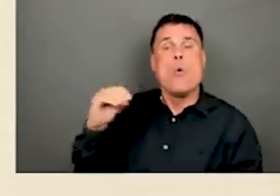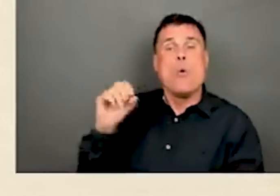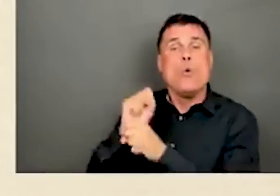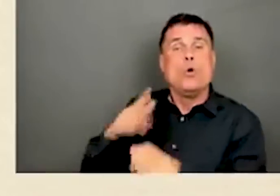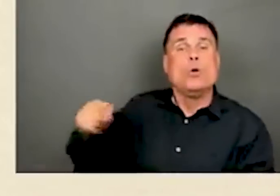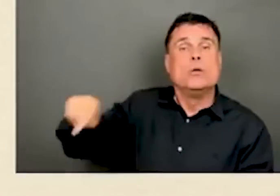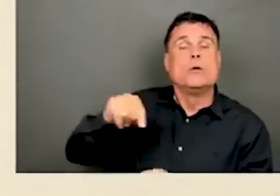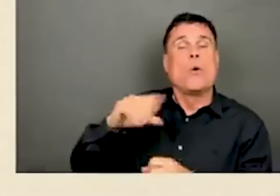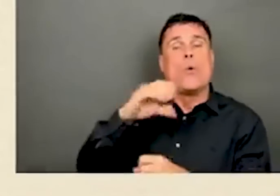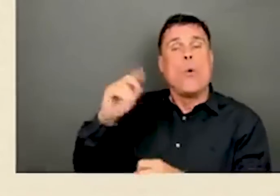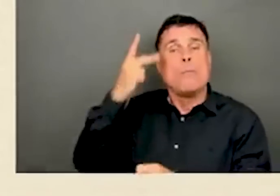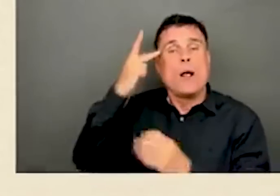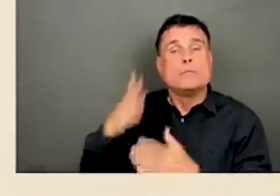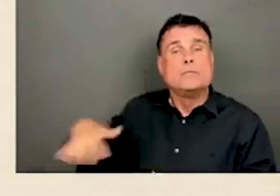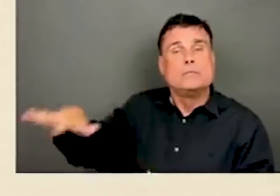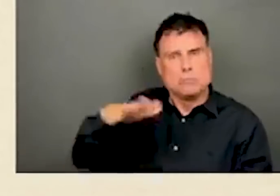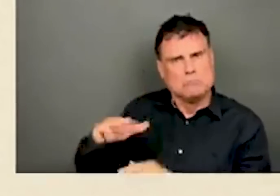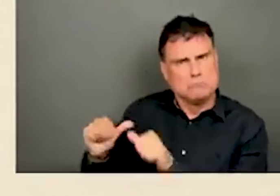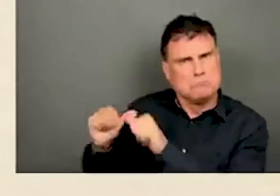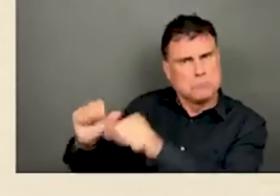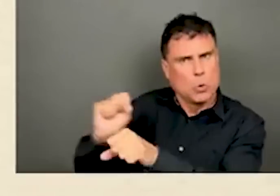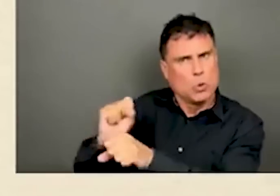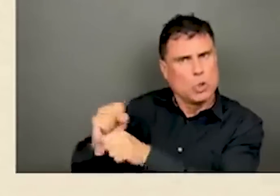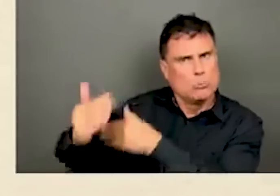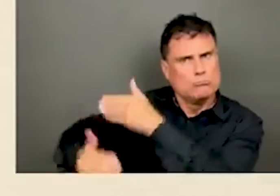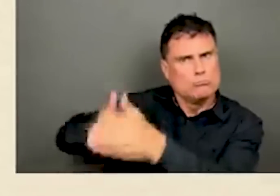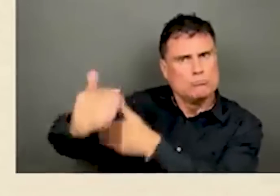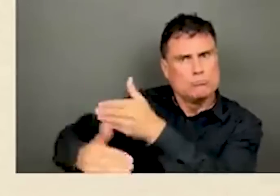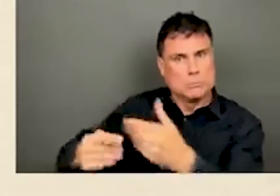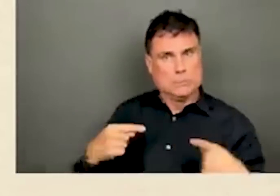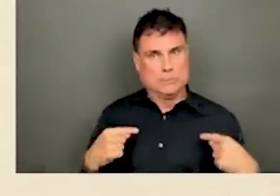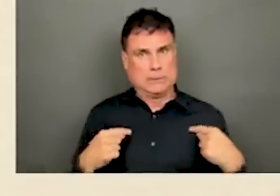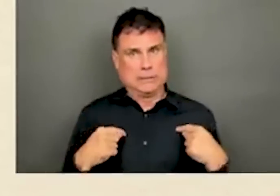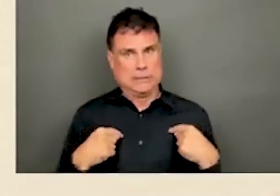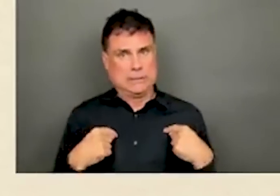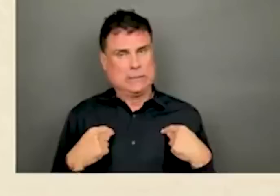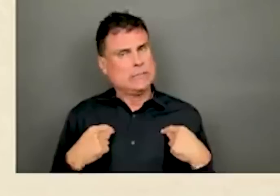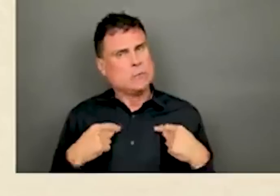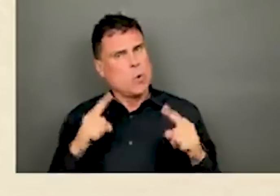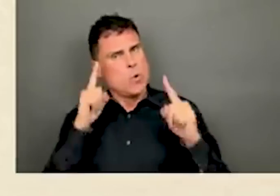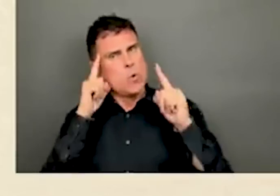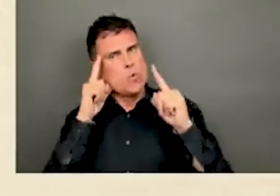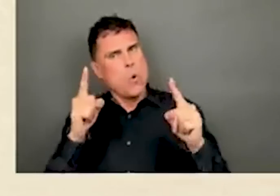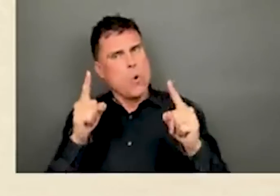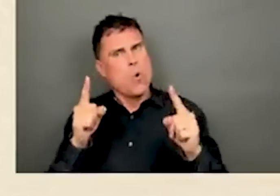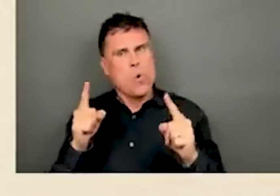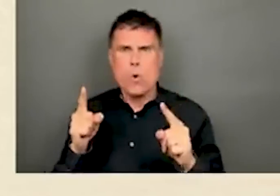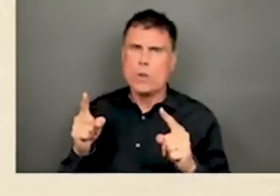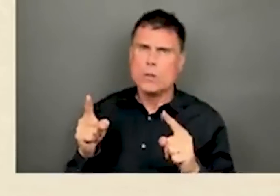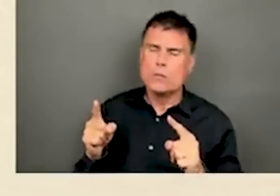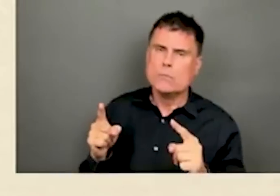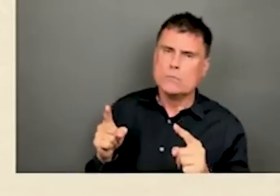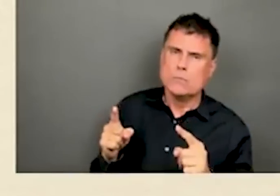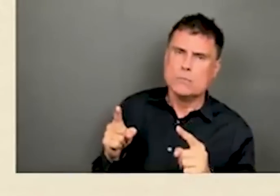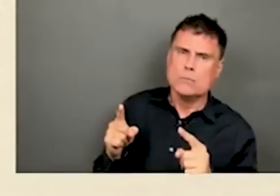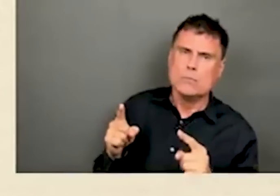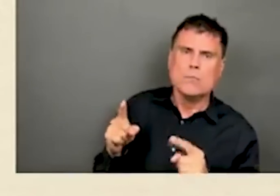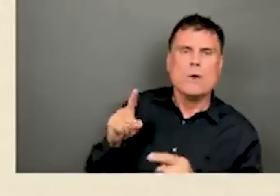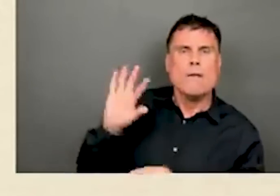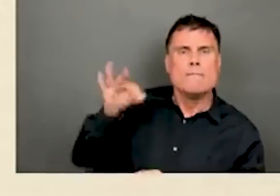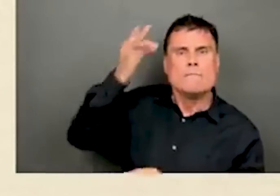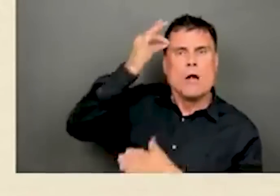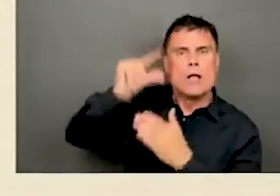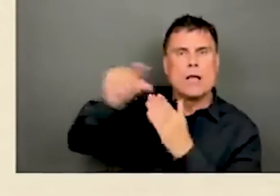my responsibilities, and I have every intention of holding the federal government to the commitments that the Prime Minister made to me directly